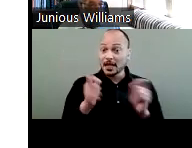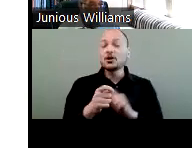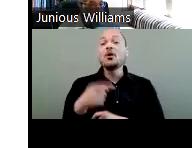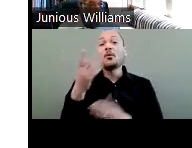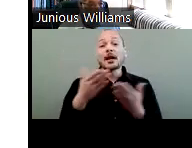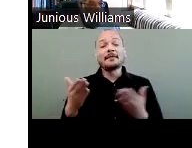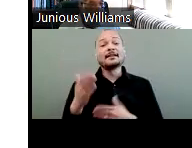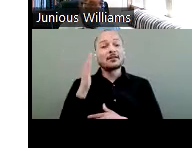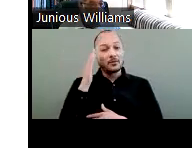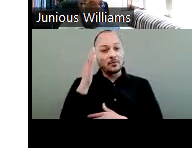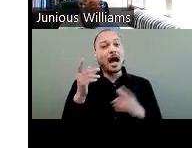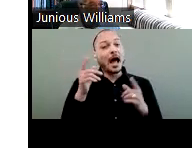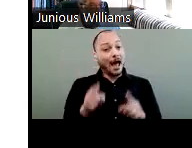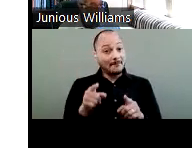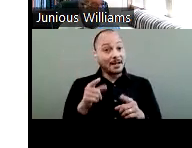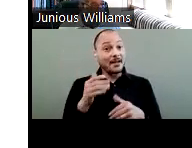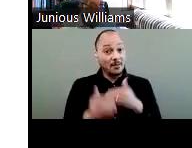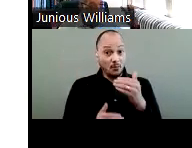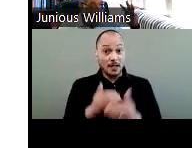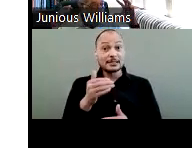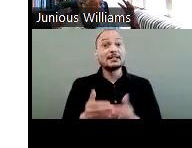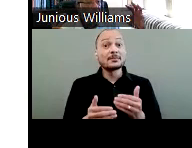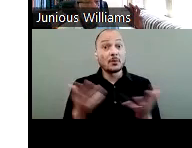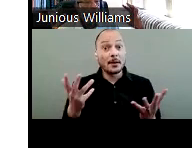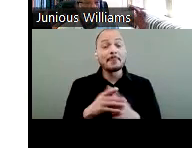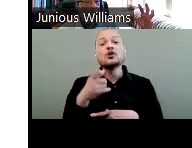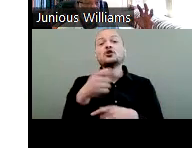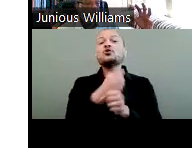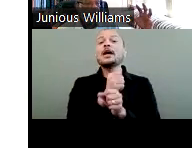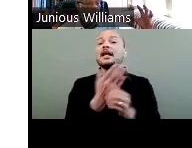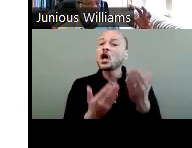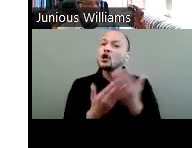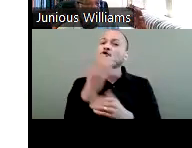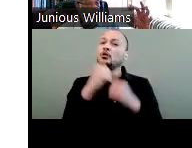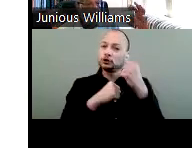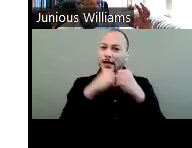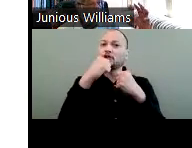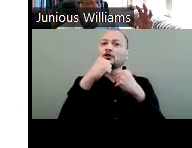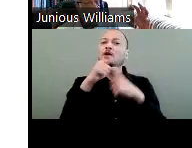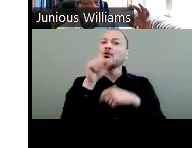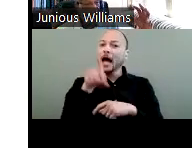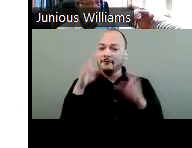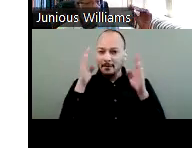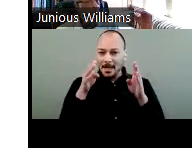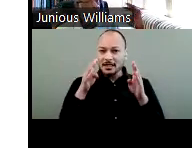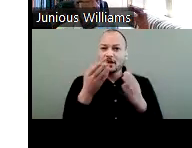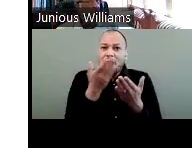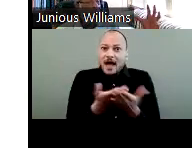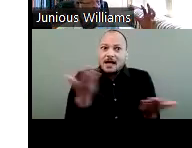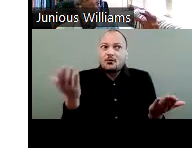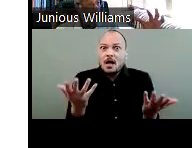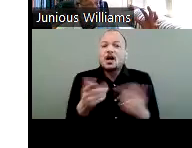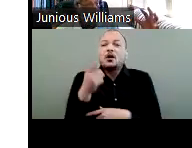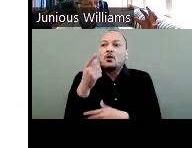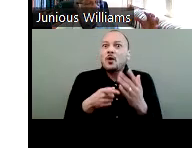things that's going to go on in these processes is you're creating a new structure. And you've got to pay attention to the fact, what do you want